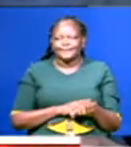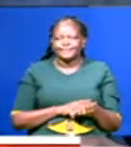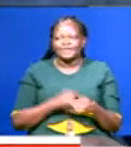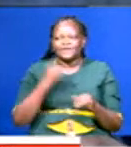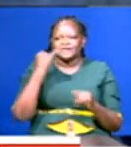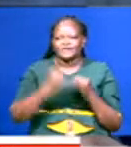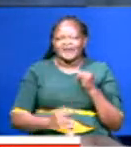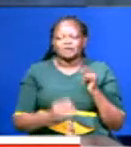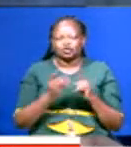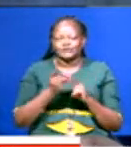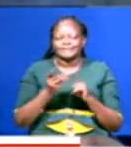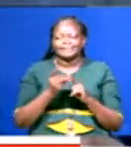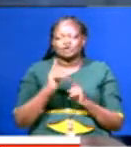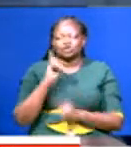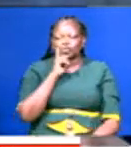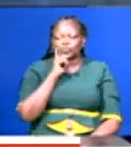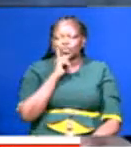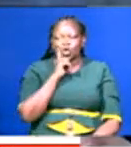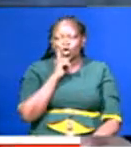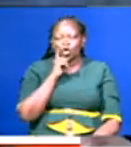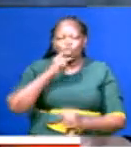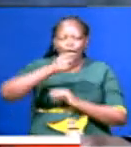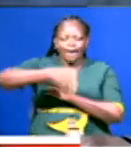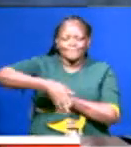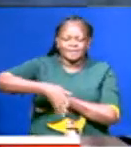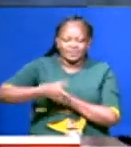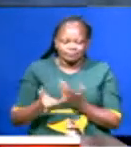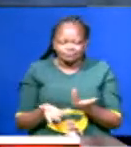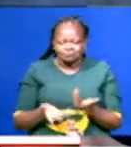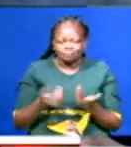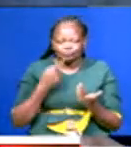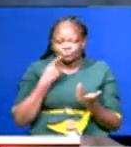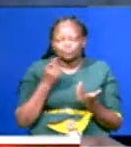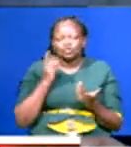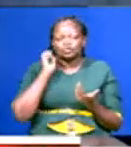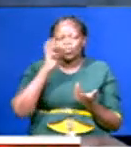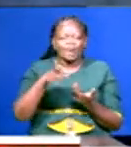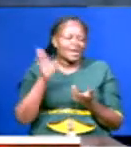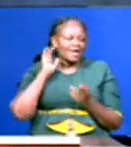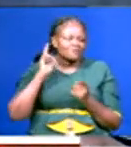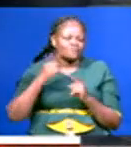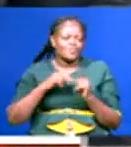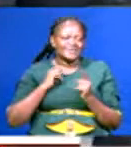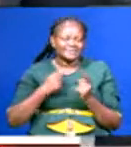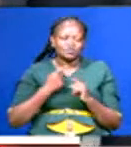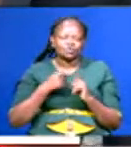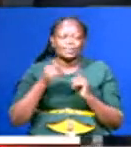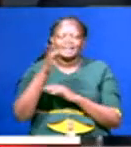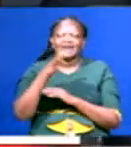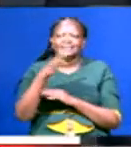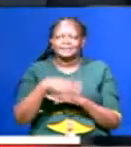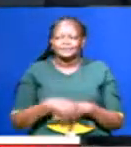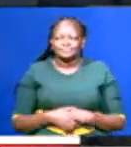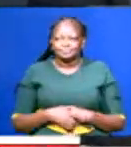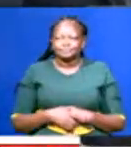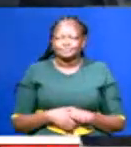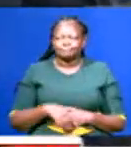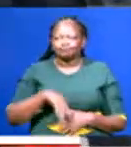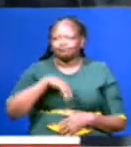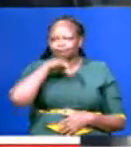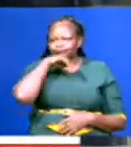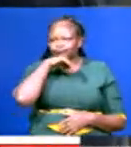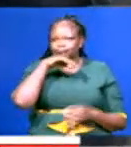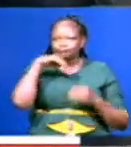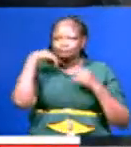tomorrow, midnight. So you will hear from us on Thursday. Raila Odinga had given